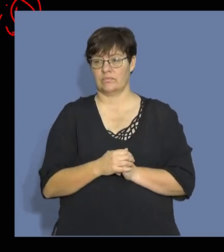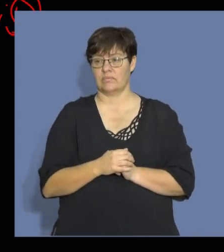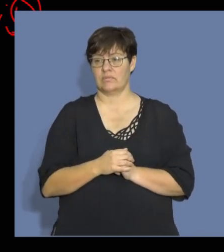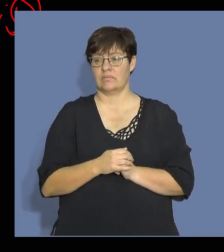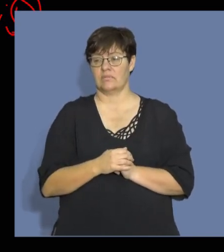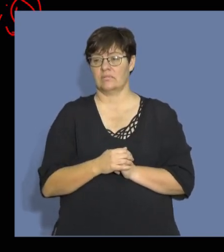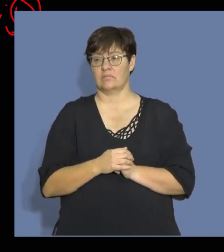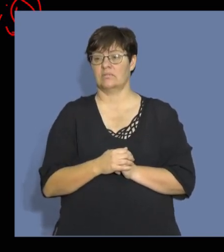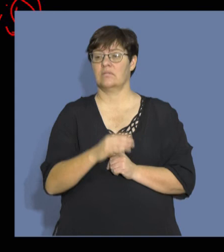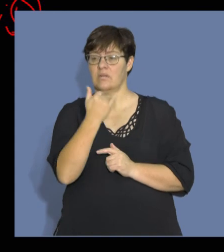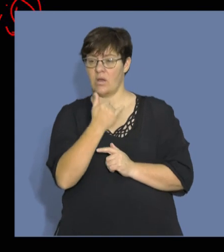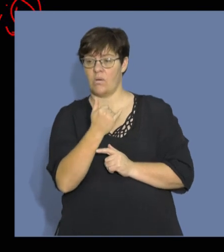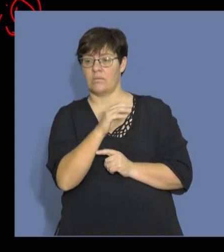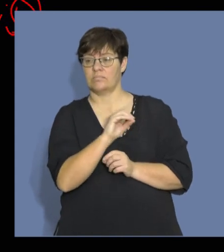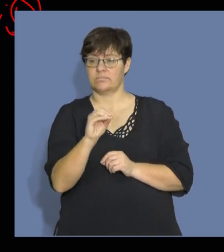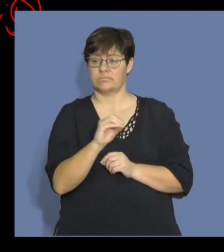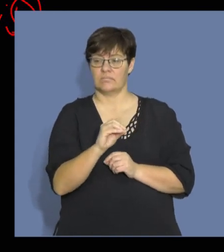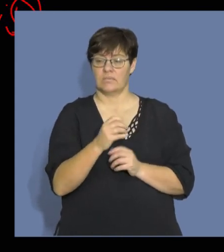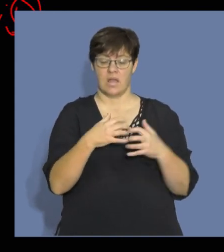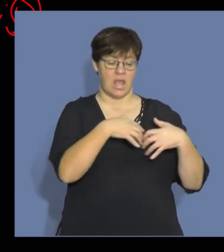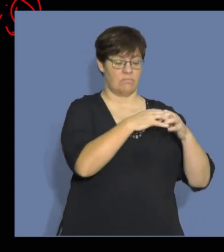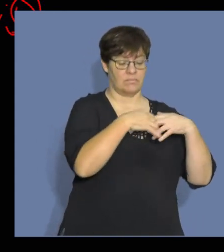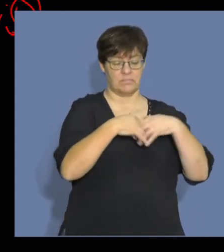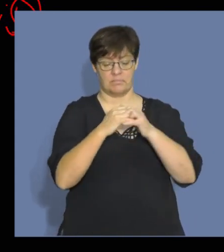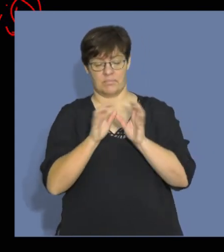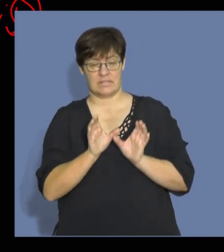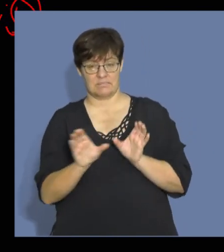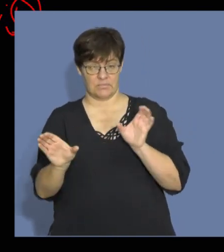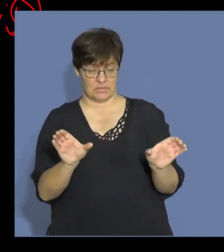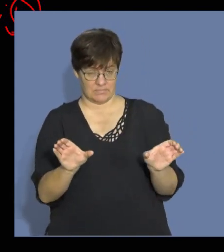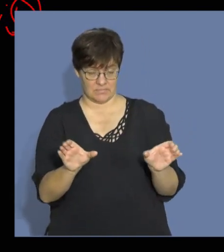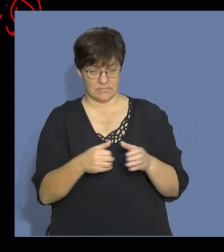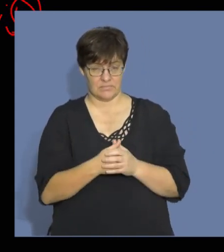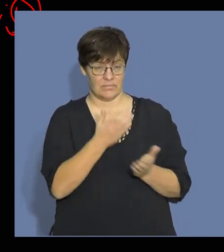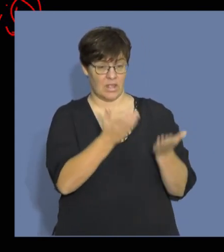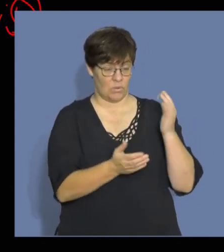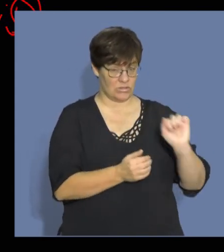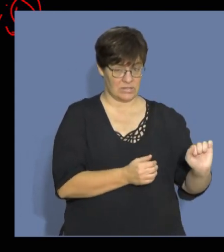1. And then I'm going to set up two separate equations.